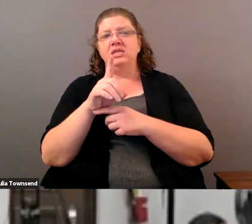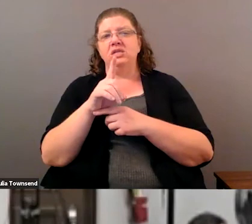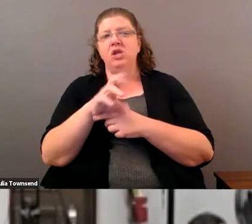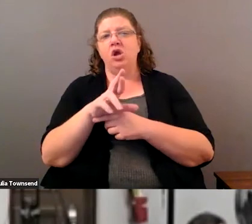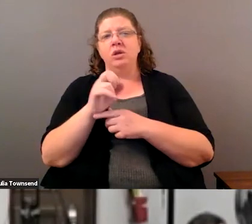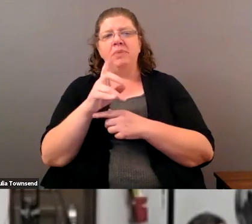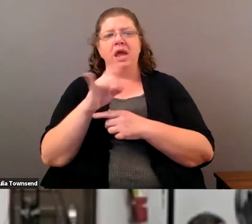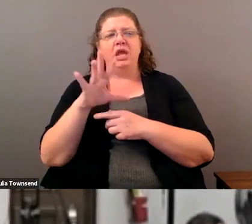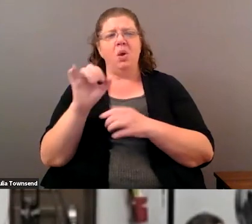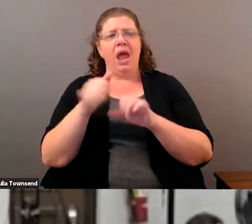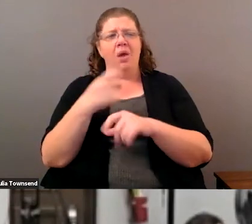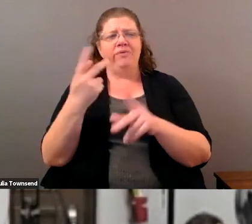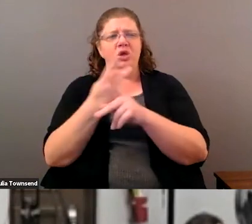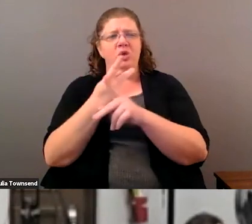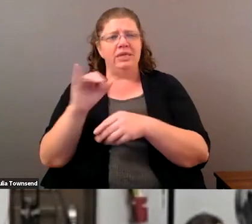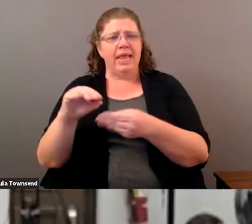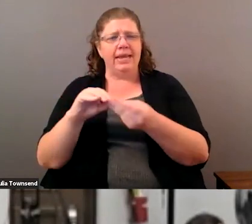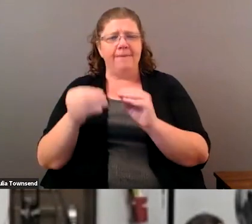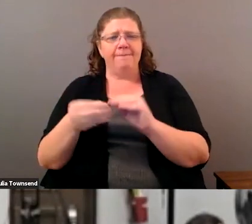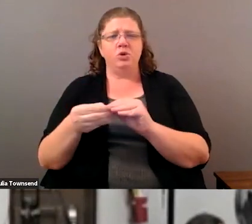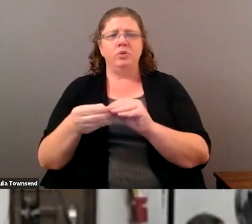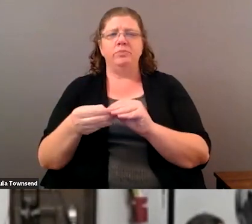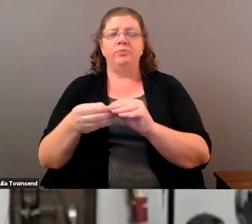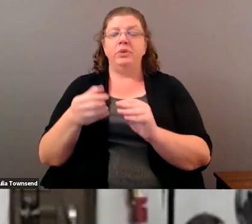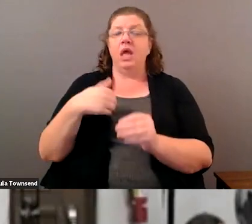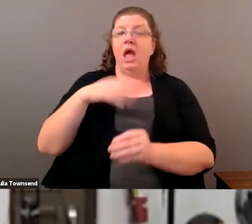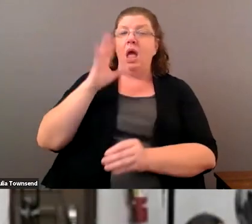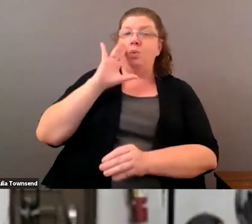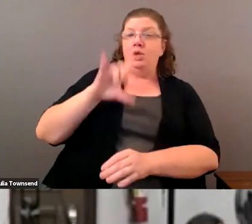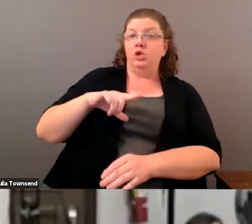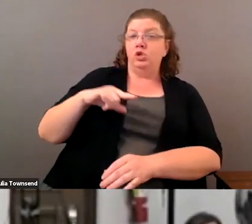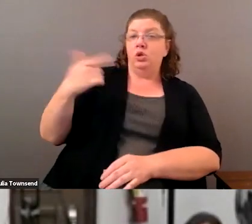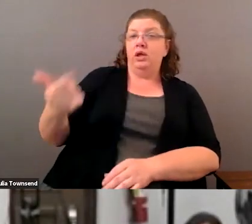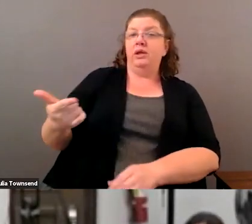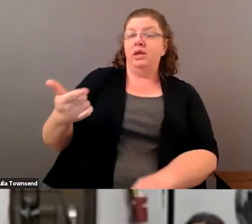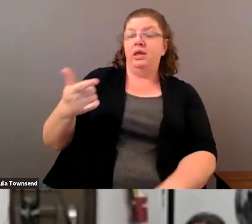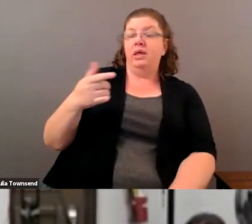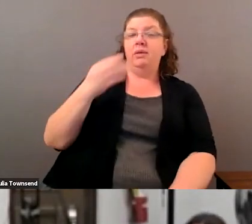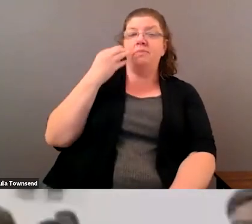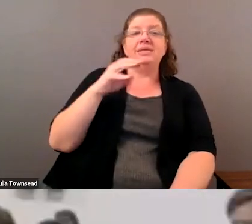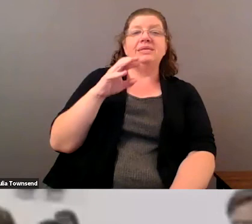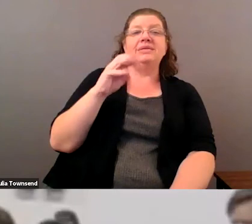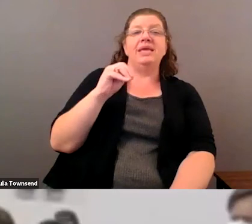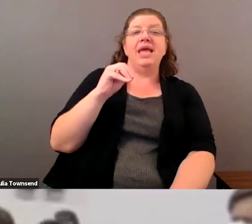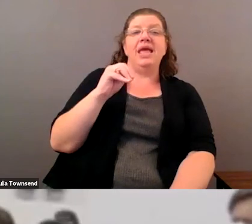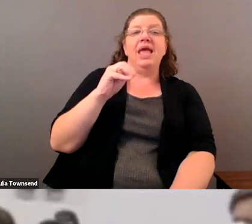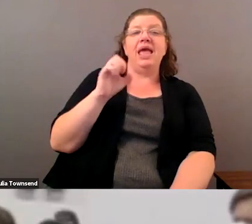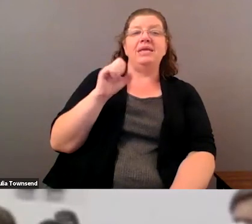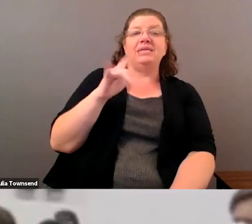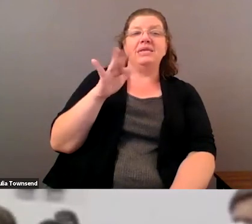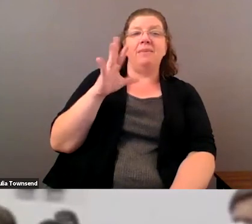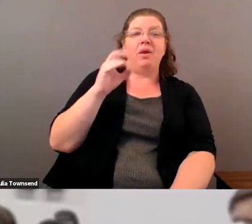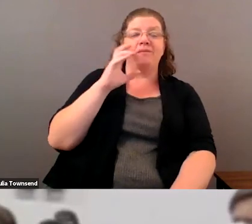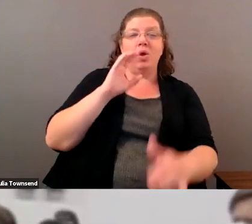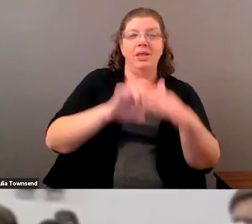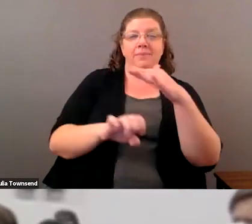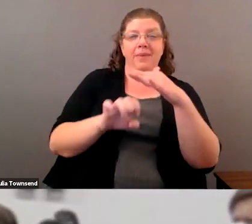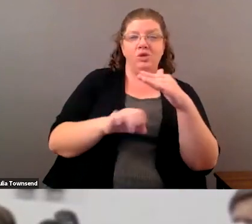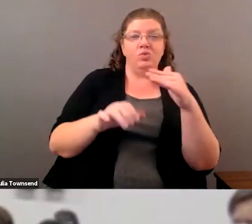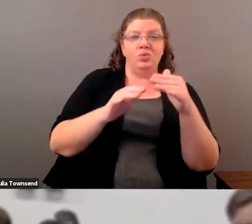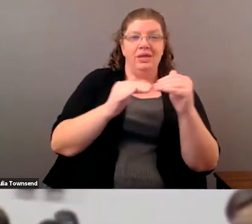please. Yeah, I will actually turn it over to Ms. Escobedo in the elementary space, because that's really what